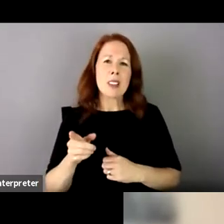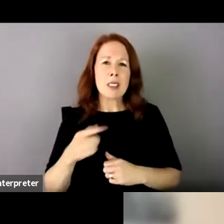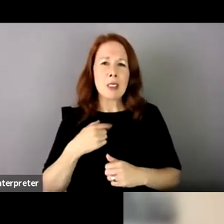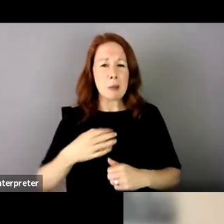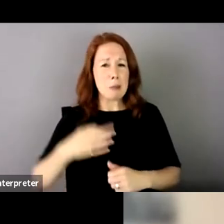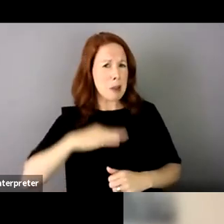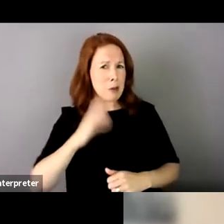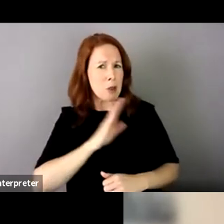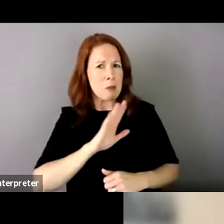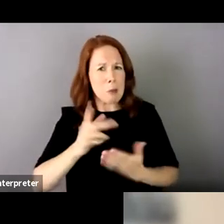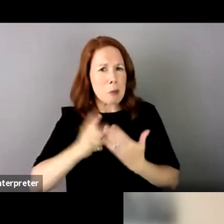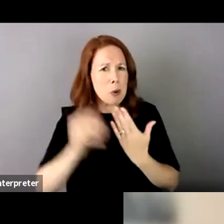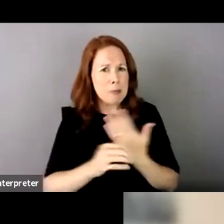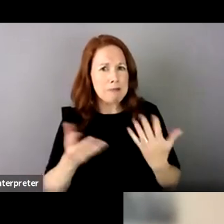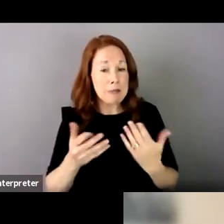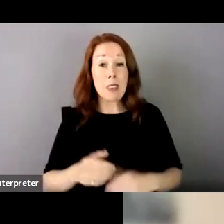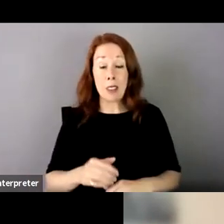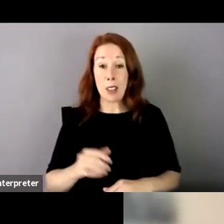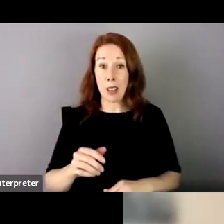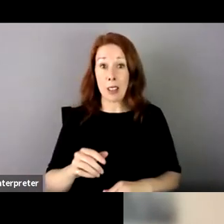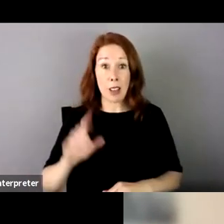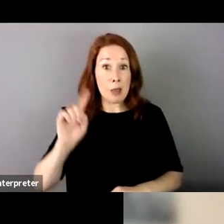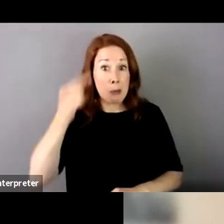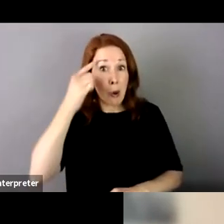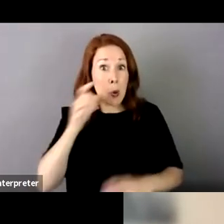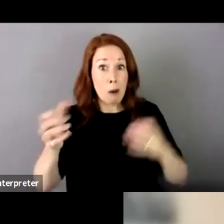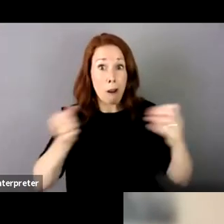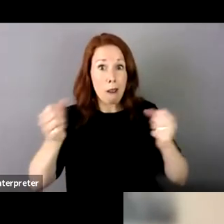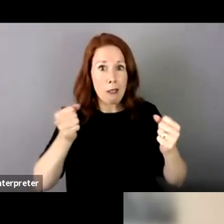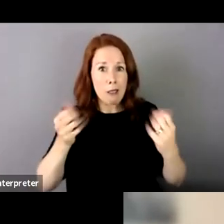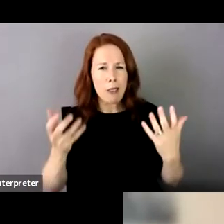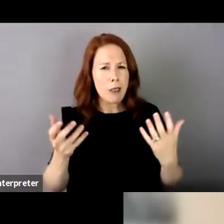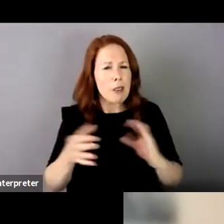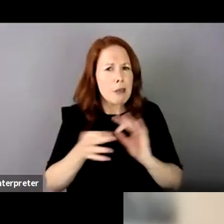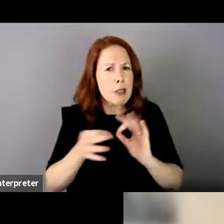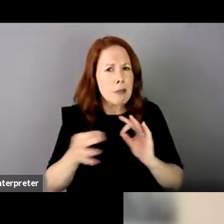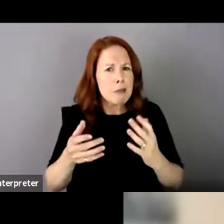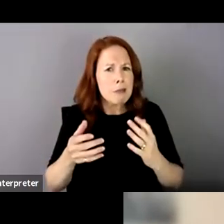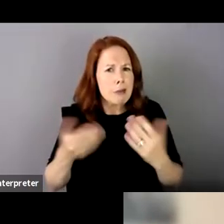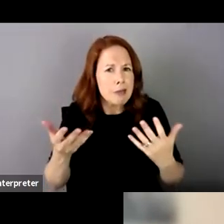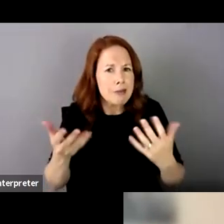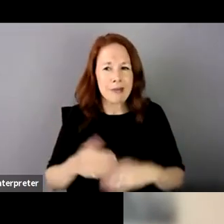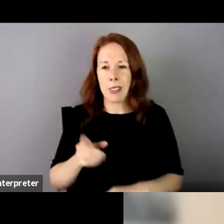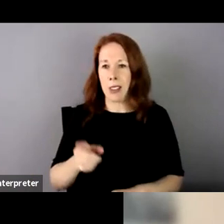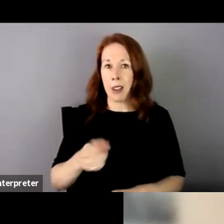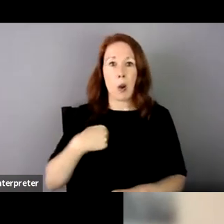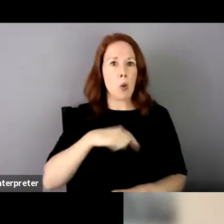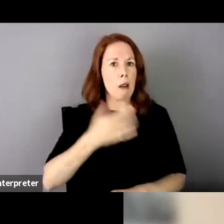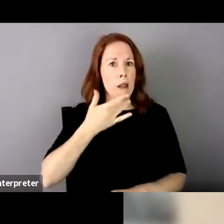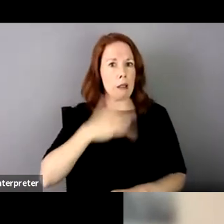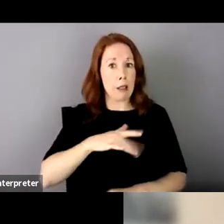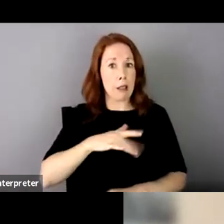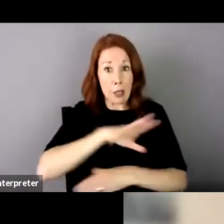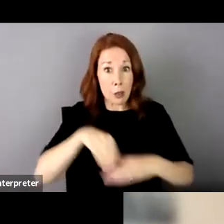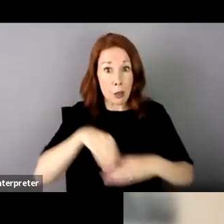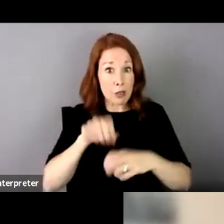So we are so incredibly lucky to have been on the forefront of inclusive employment. Our